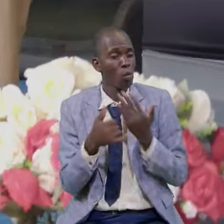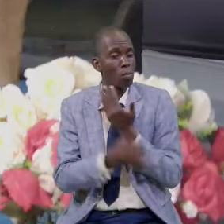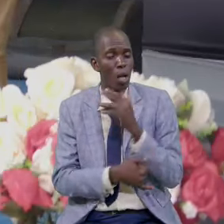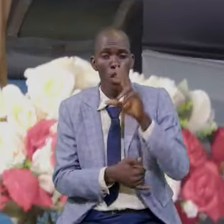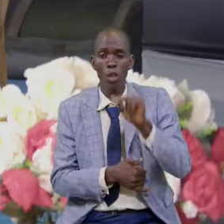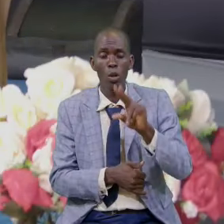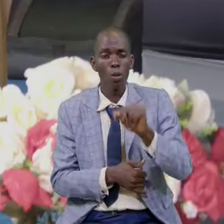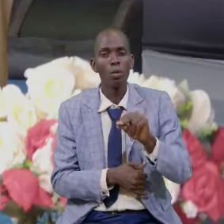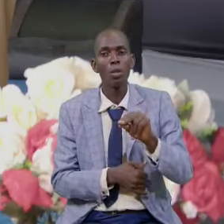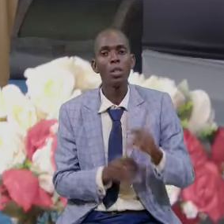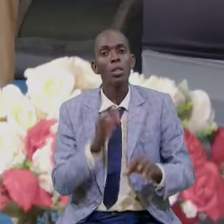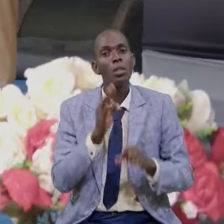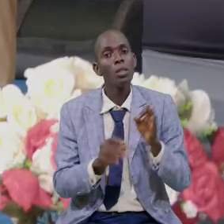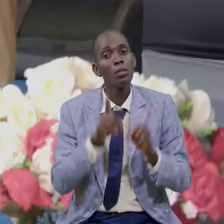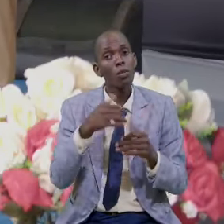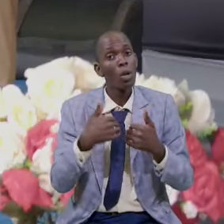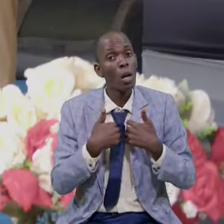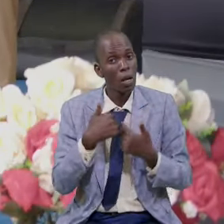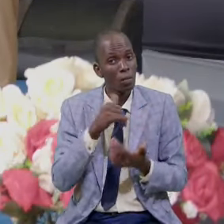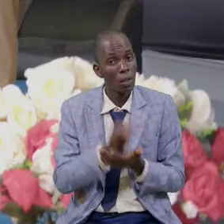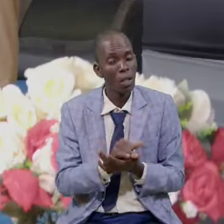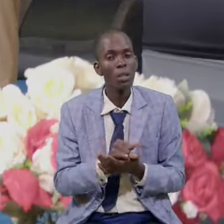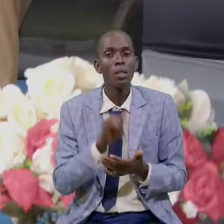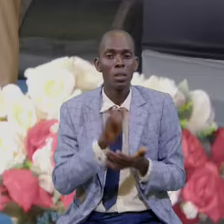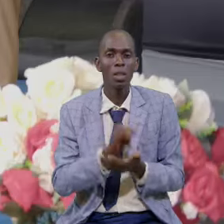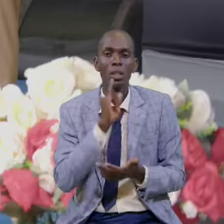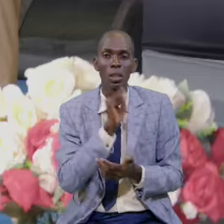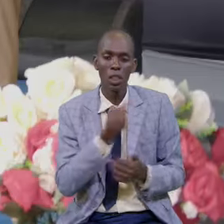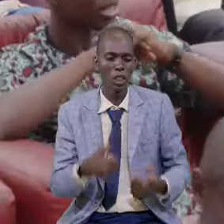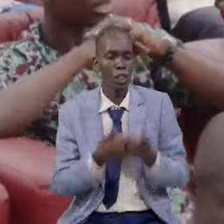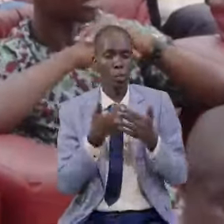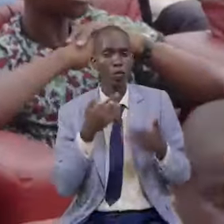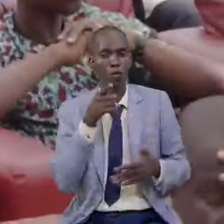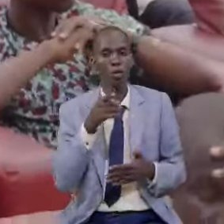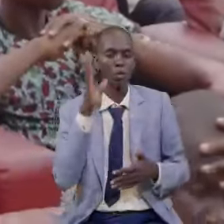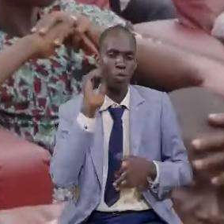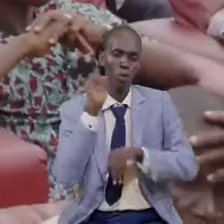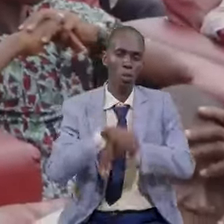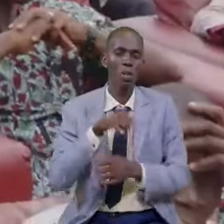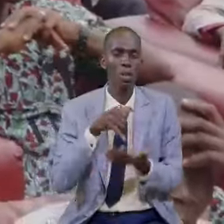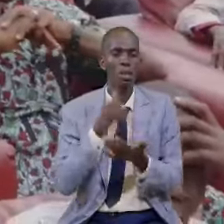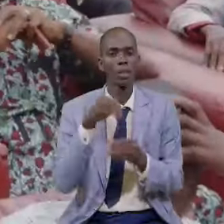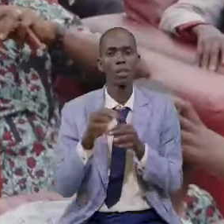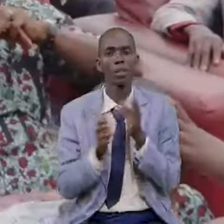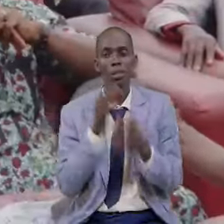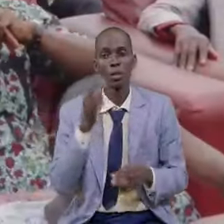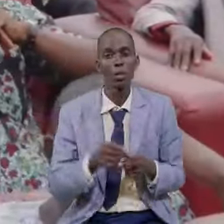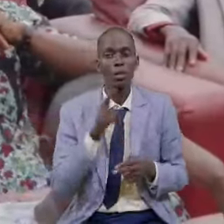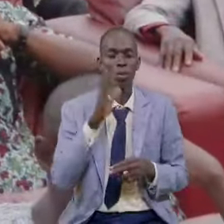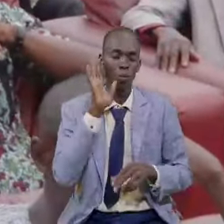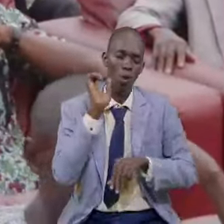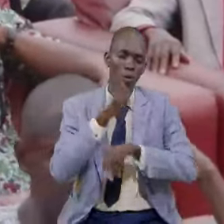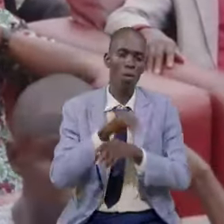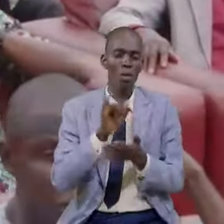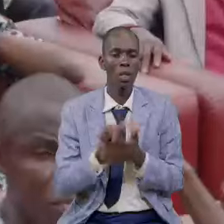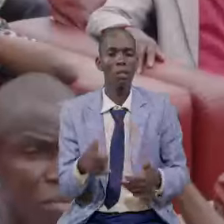have that challenge before you, it will be carried out. I said it will be carried out. And